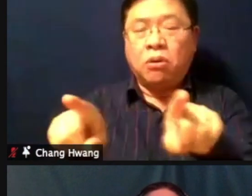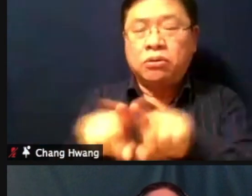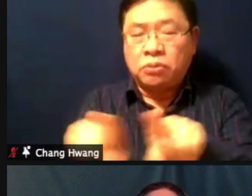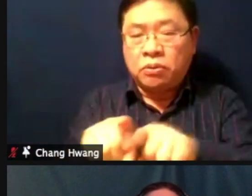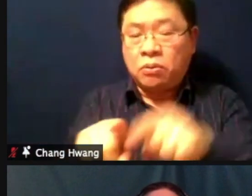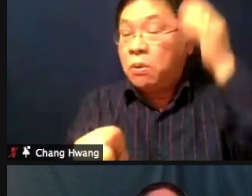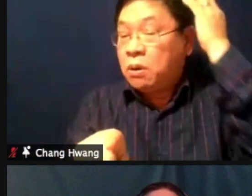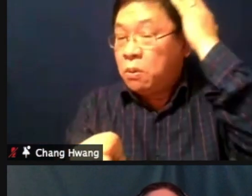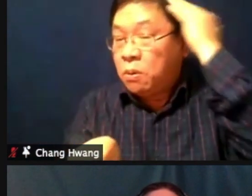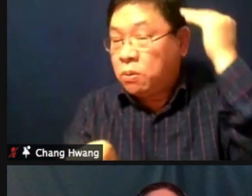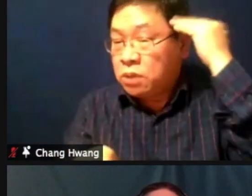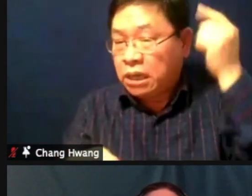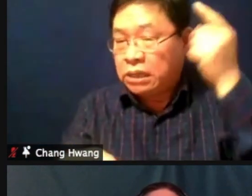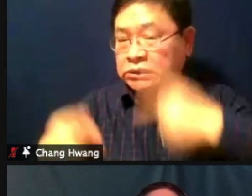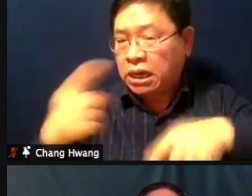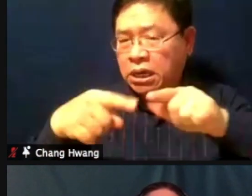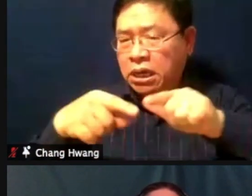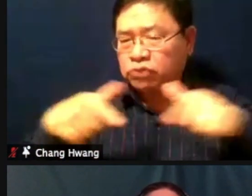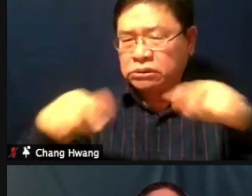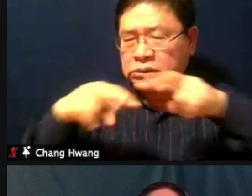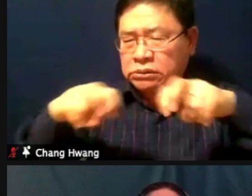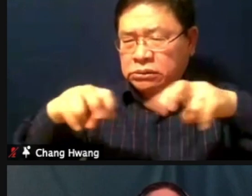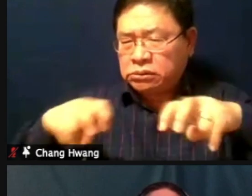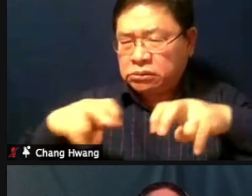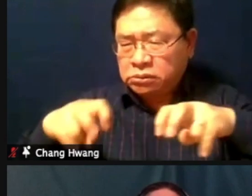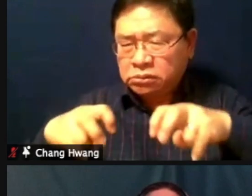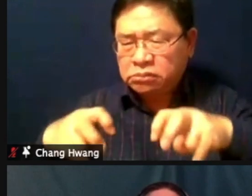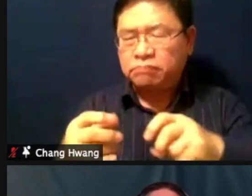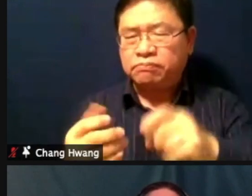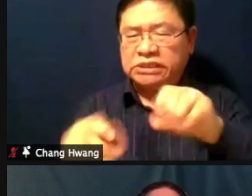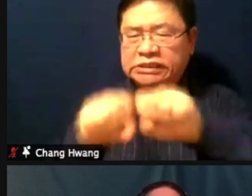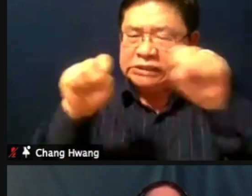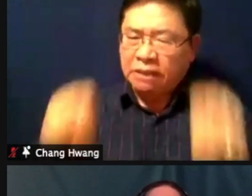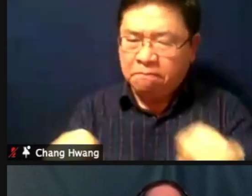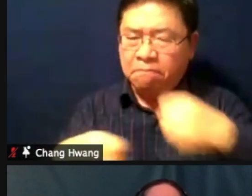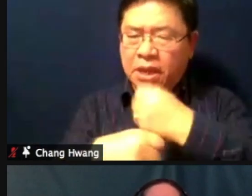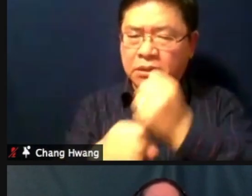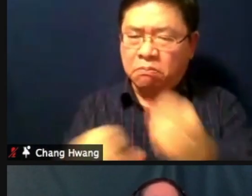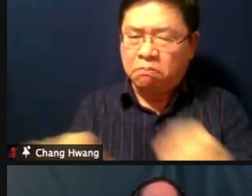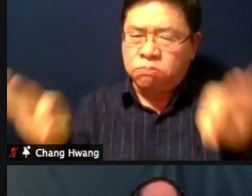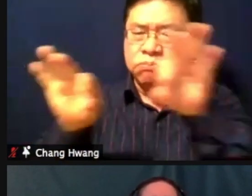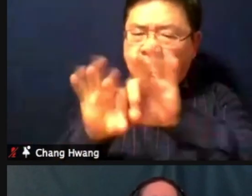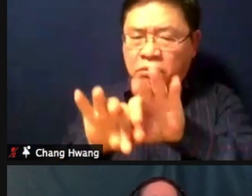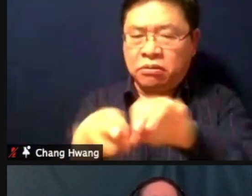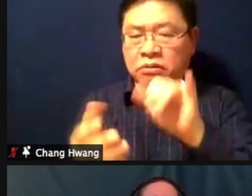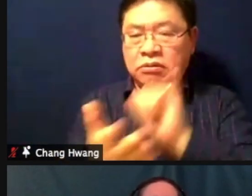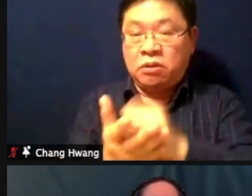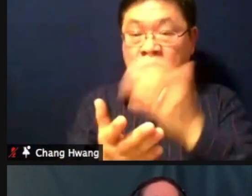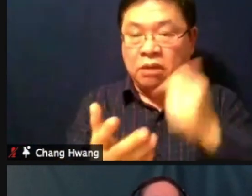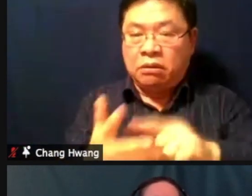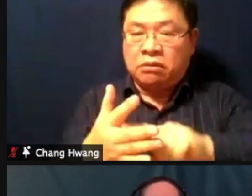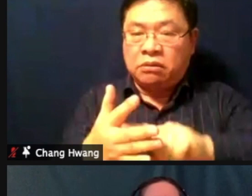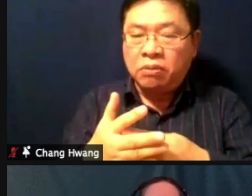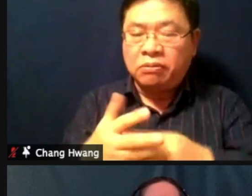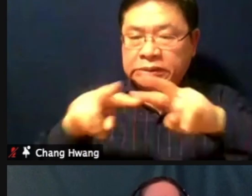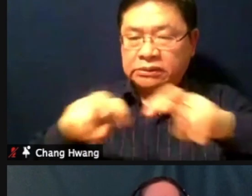And as time went on, I continued to think about it, continued to remember the value of having a sign language translation of the Bible, as well as thinking about